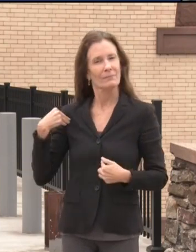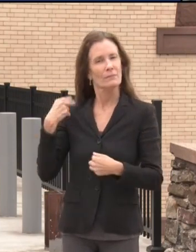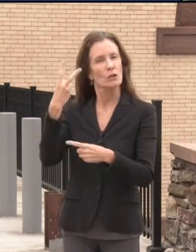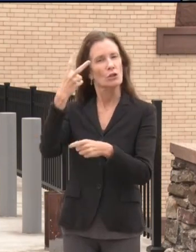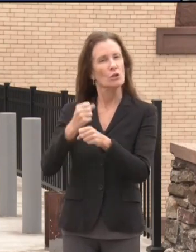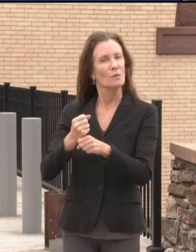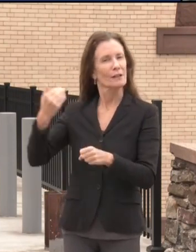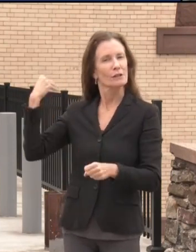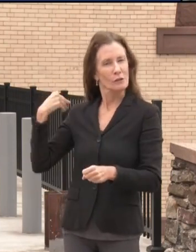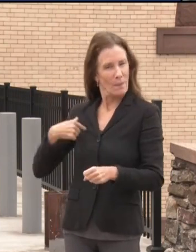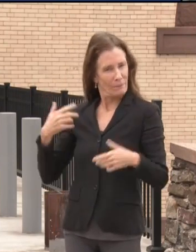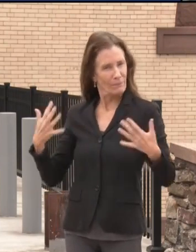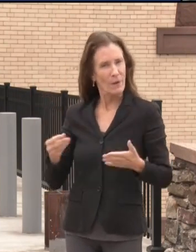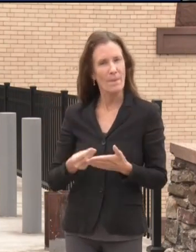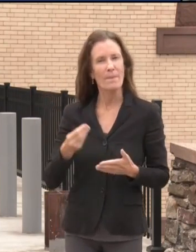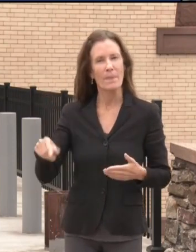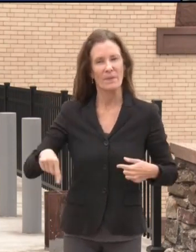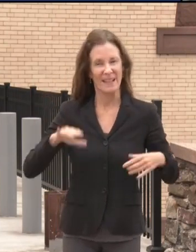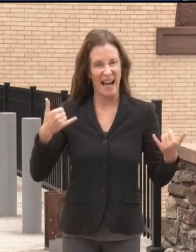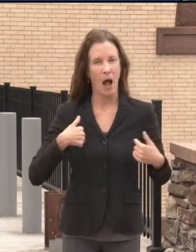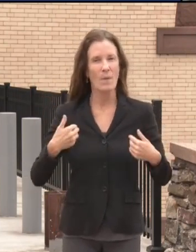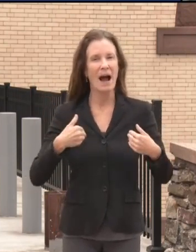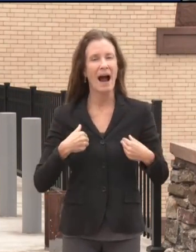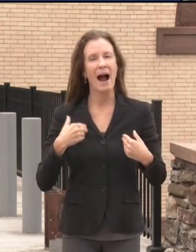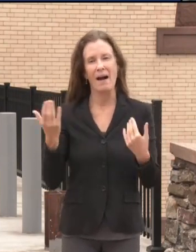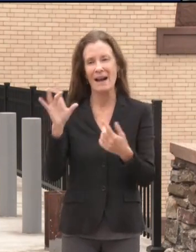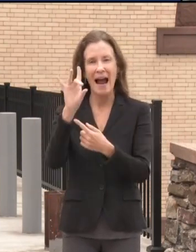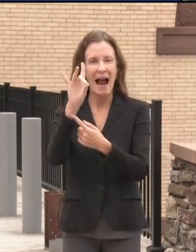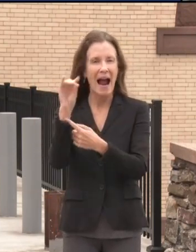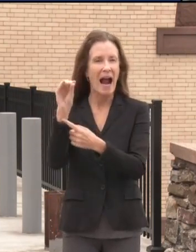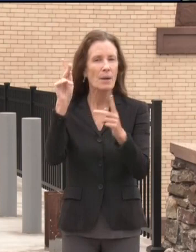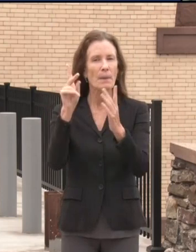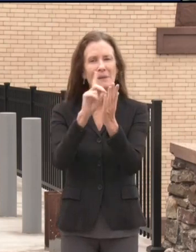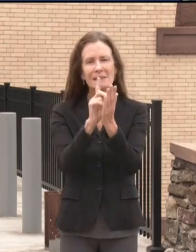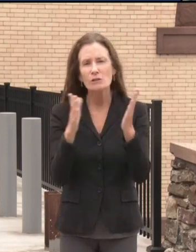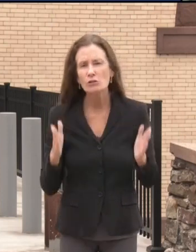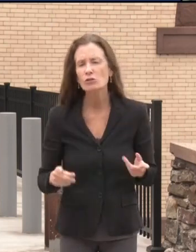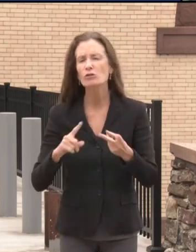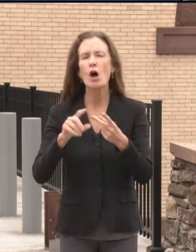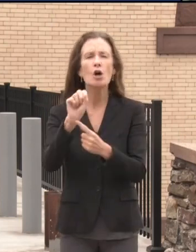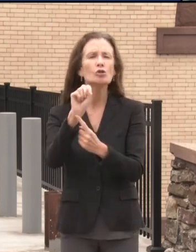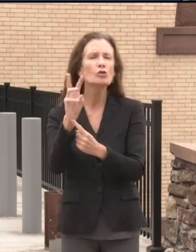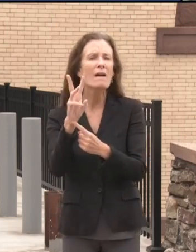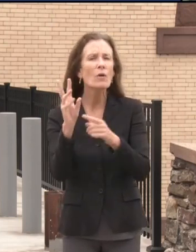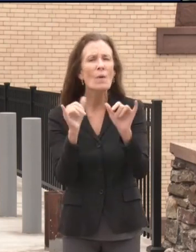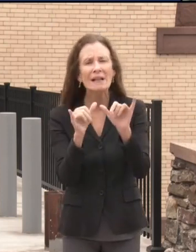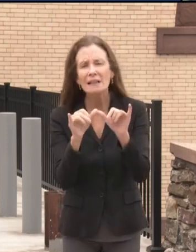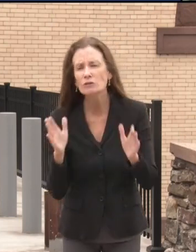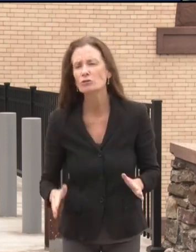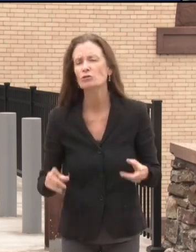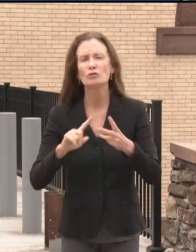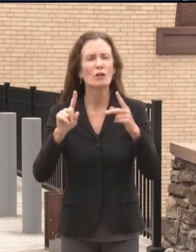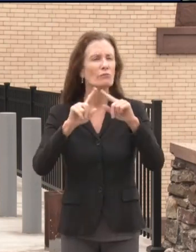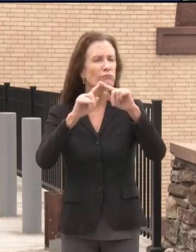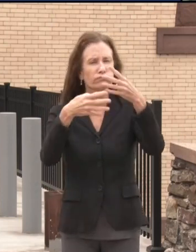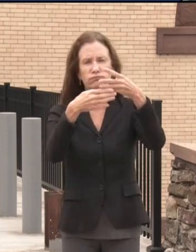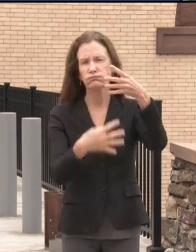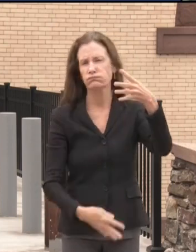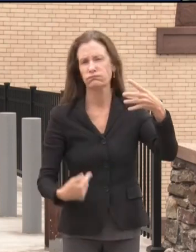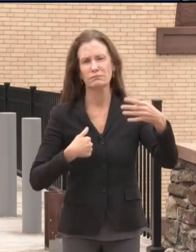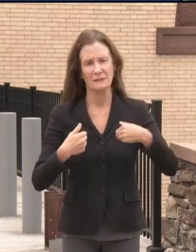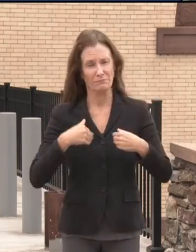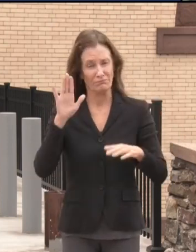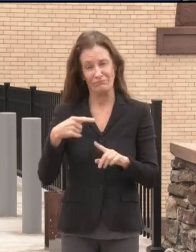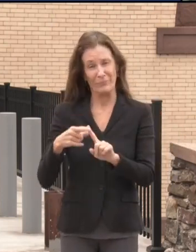folks, designers, software engineers, and strategists. And I have to say that a year ago, the problems that we